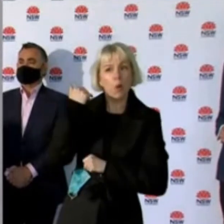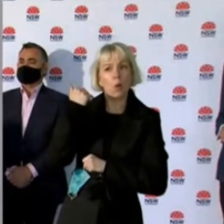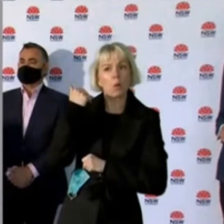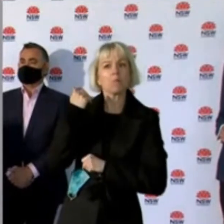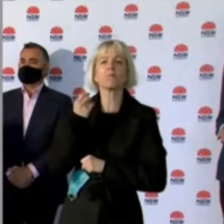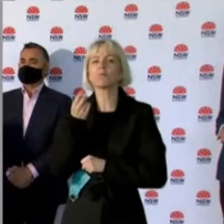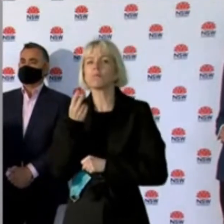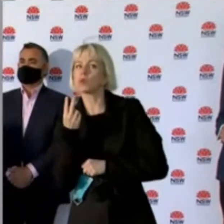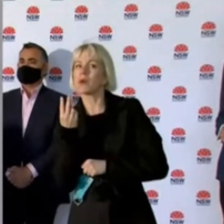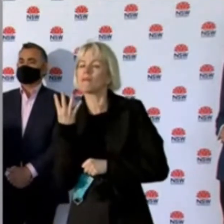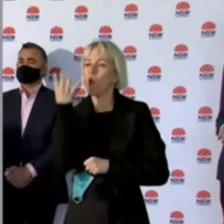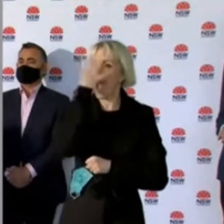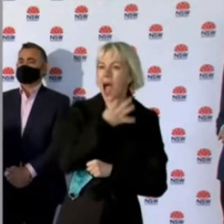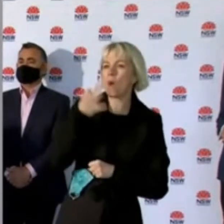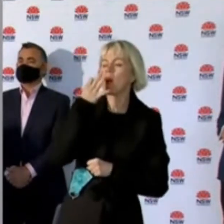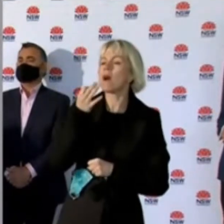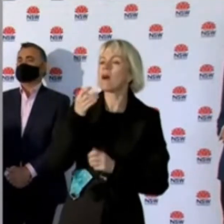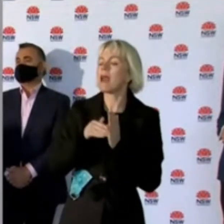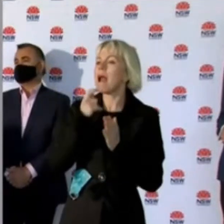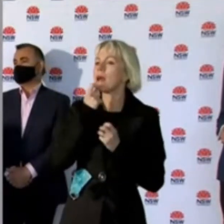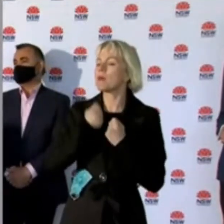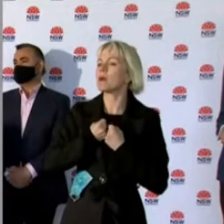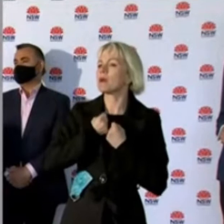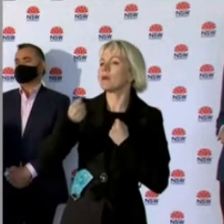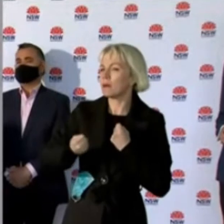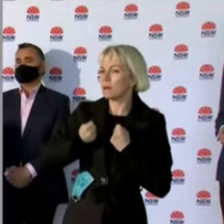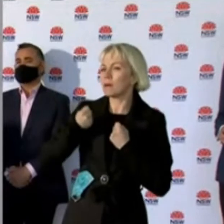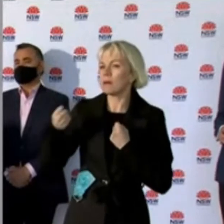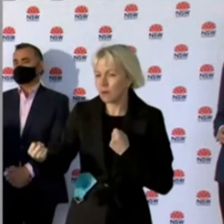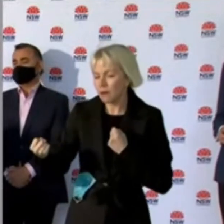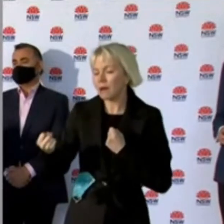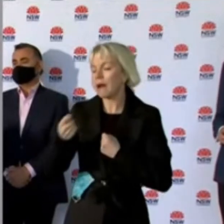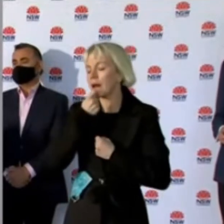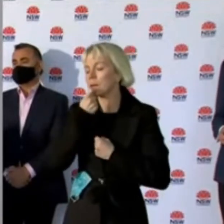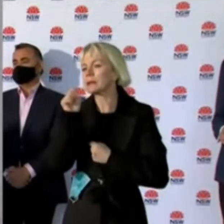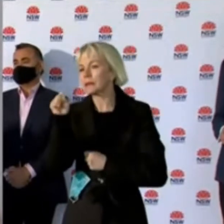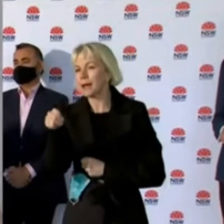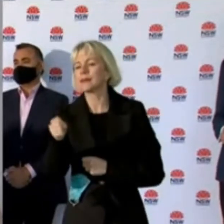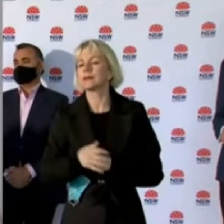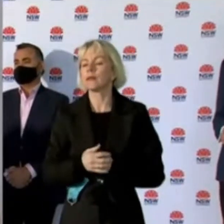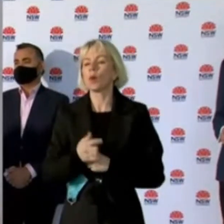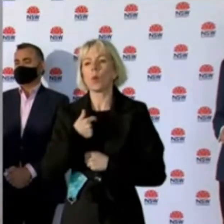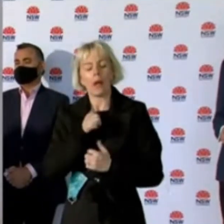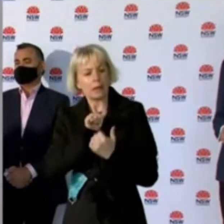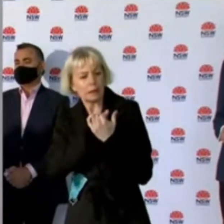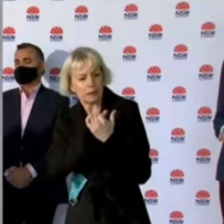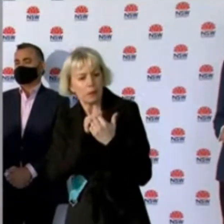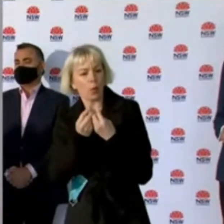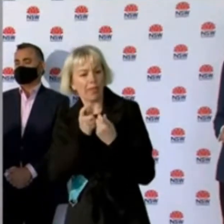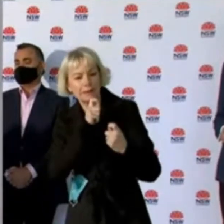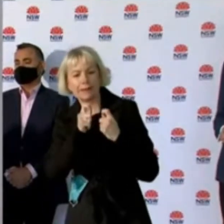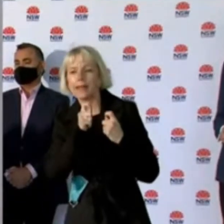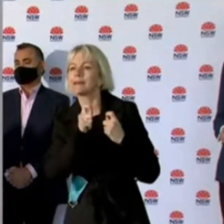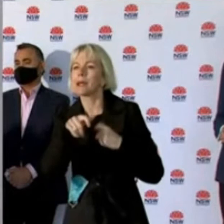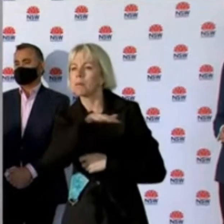our benchmark that we'd like to see. But we are working with the pathology providers to work through that. One of the things